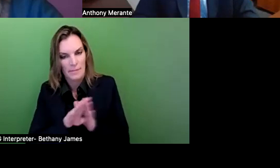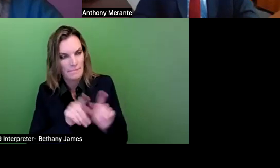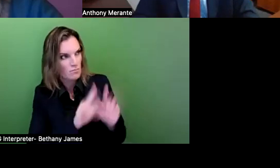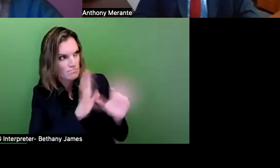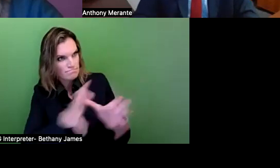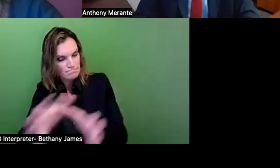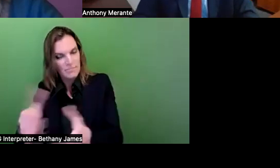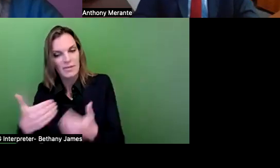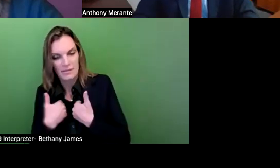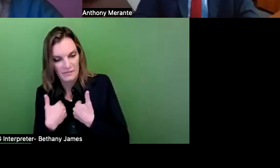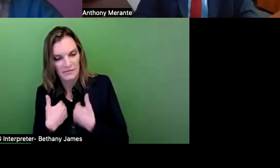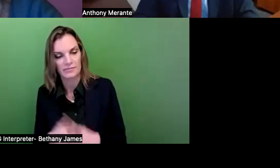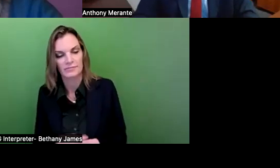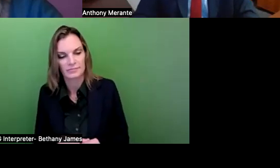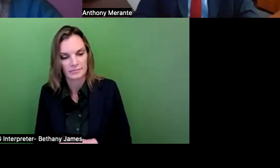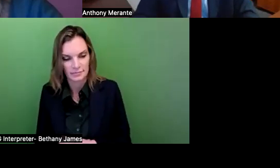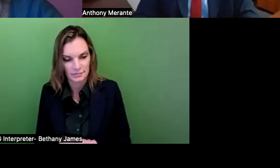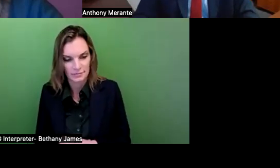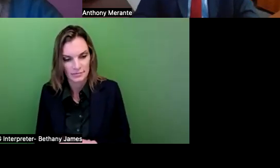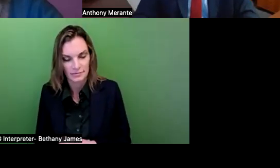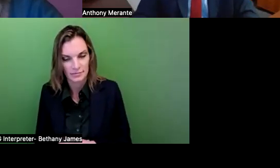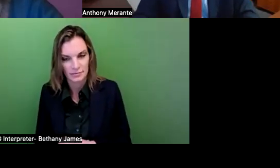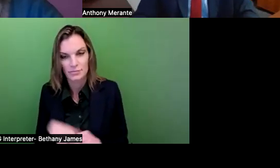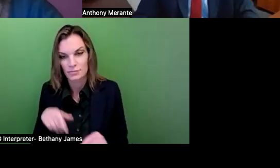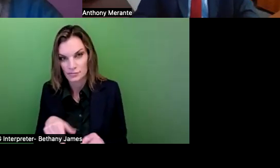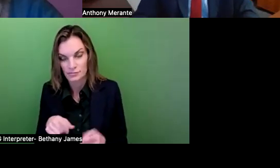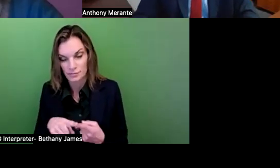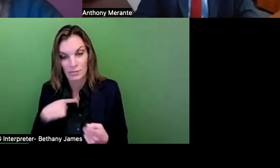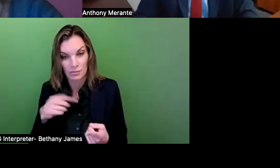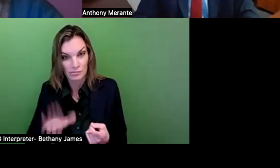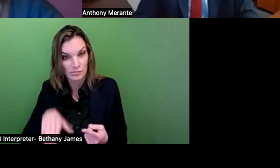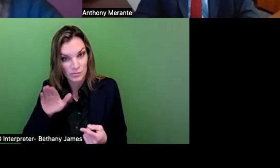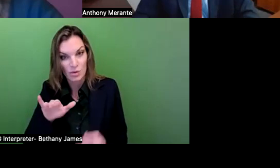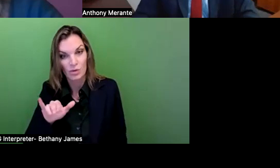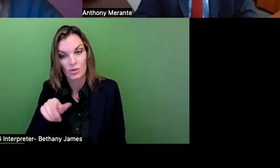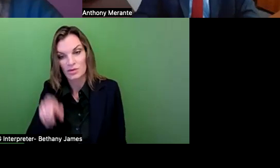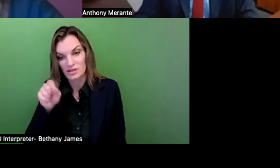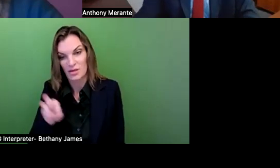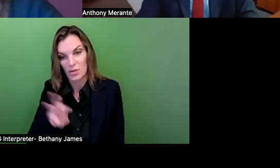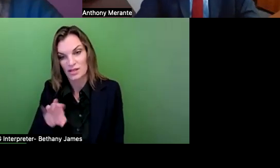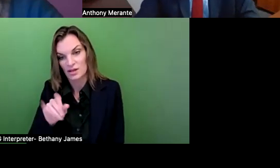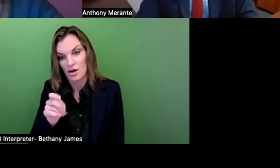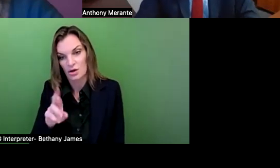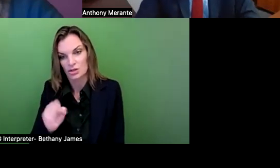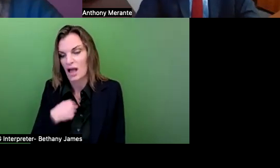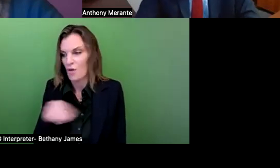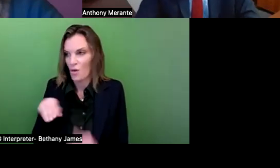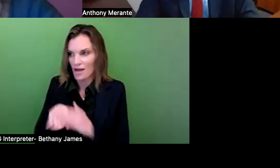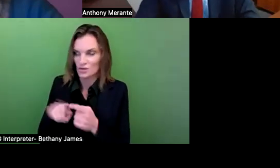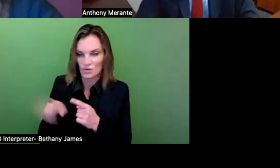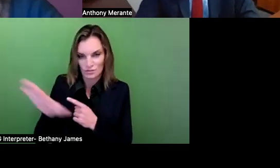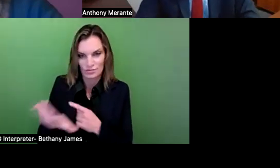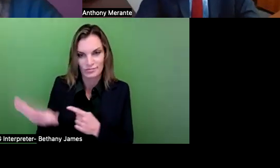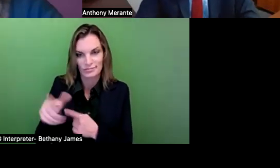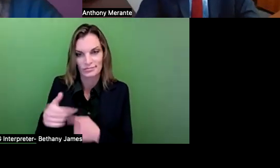also want to make sure, because me, who was born and raised in Southwest Yonkers, I didn't have access to the waterfront. We're building a